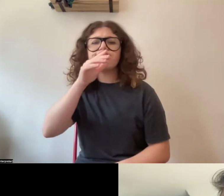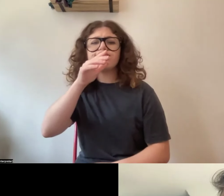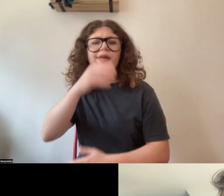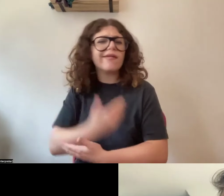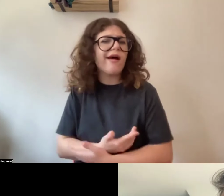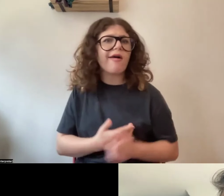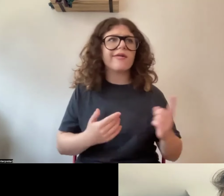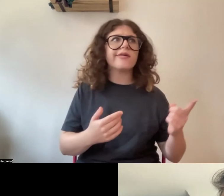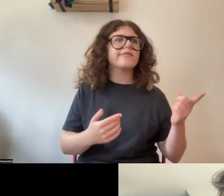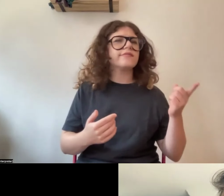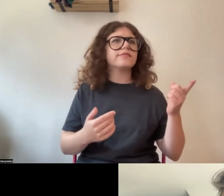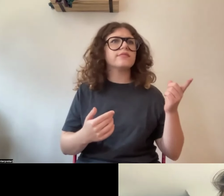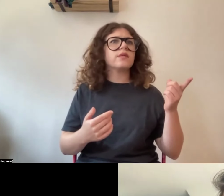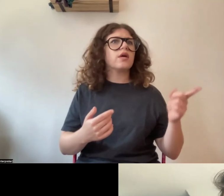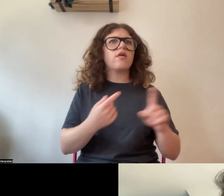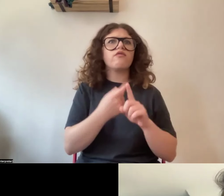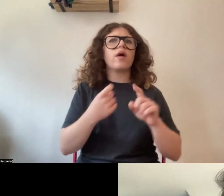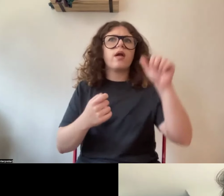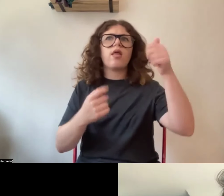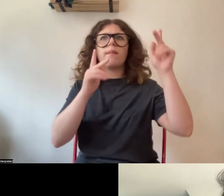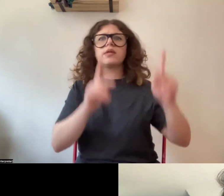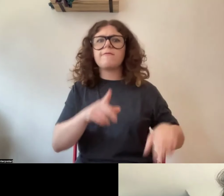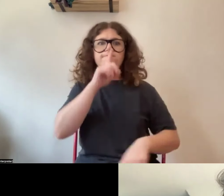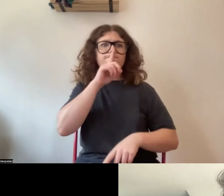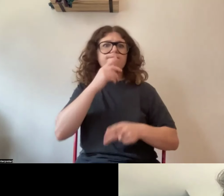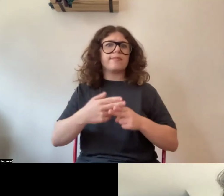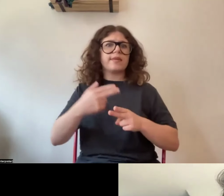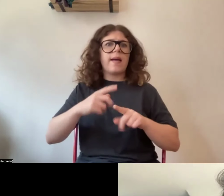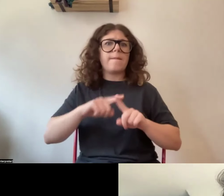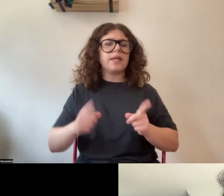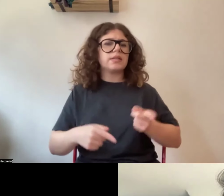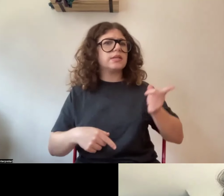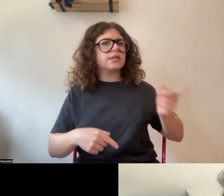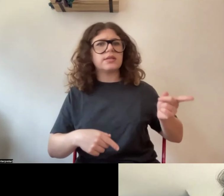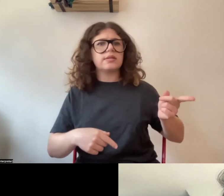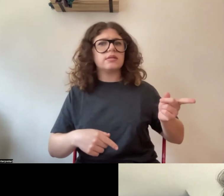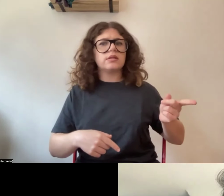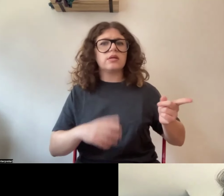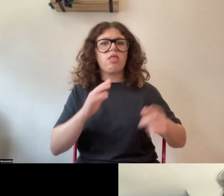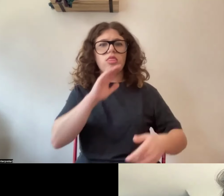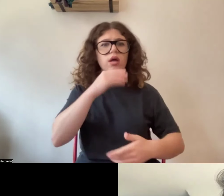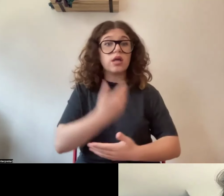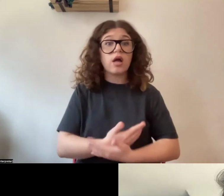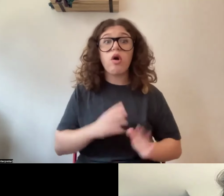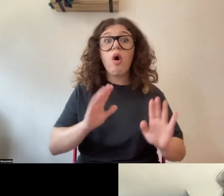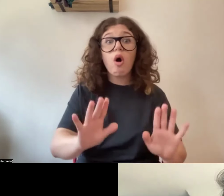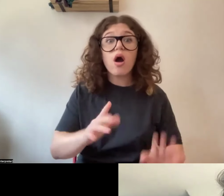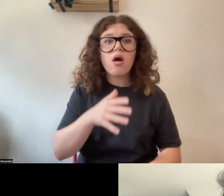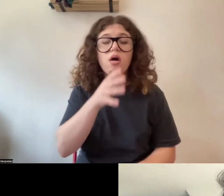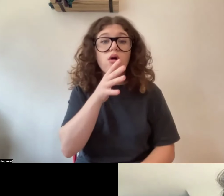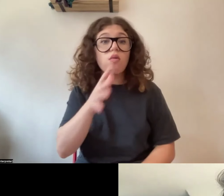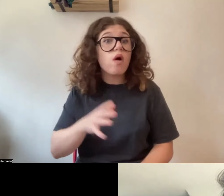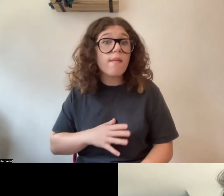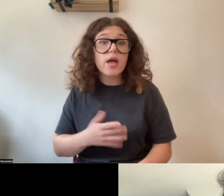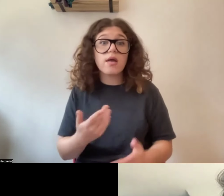puedo and decirles so, nombres a I eso, cannot tell you the oh, names, but una the hija de daughter la of so and señora, pues le so, pasó or esto y a ella lady, tenía an miedo ex de lady, decirle a su